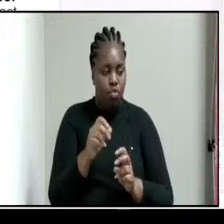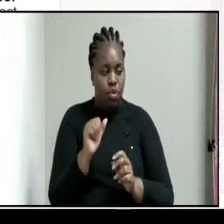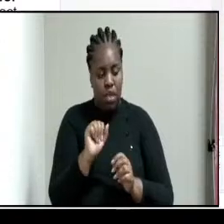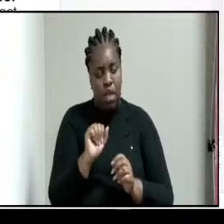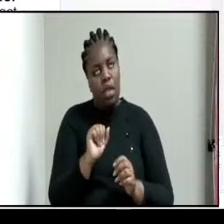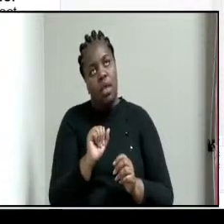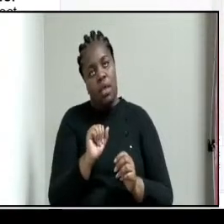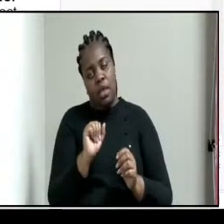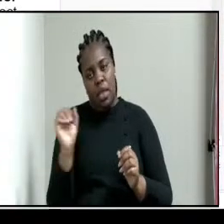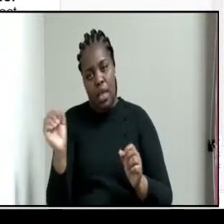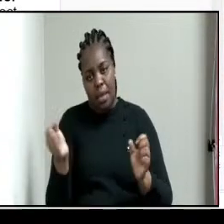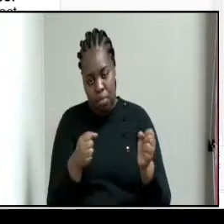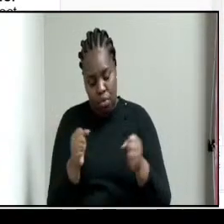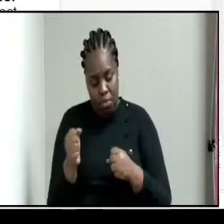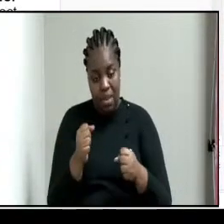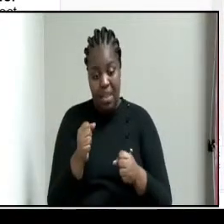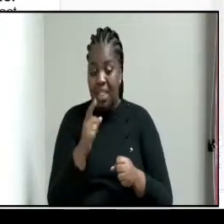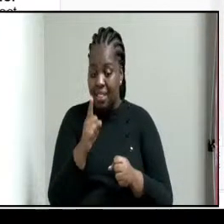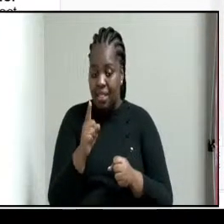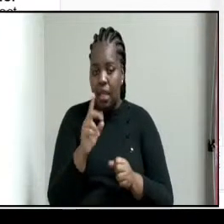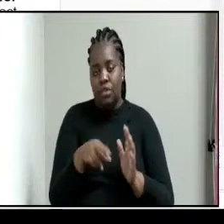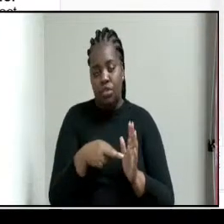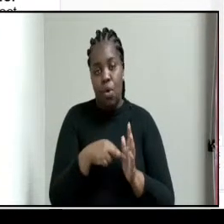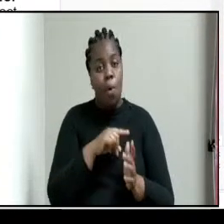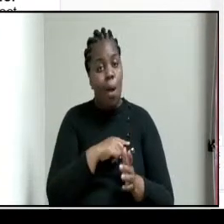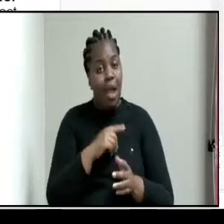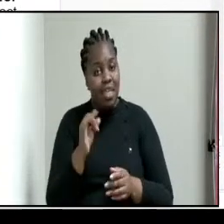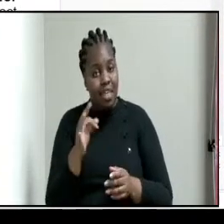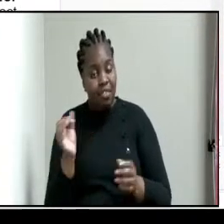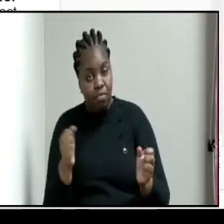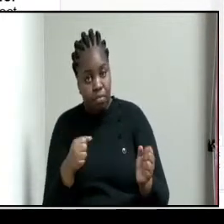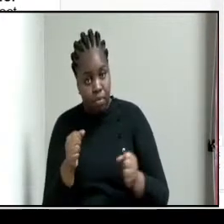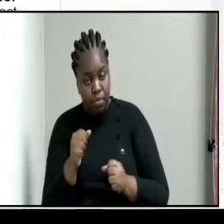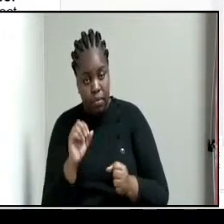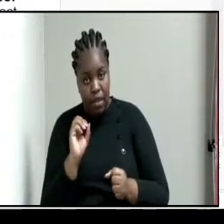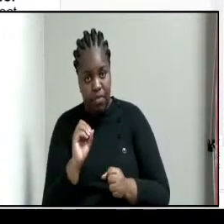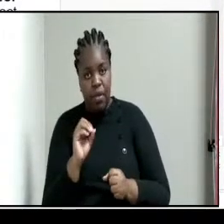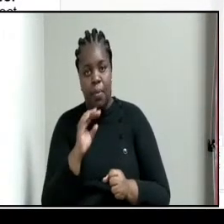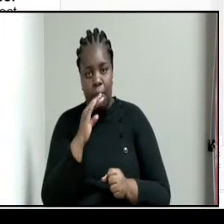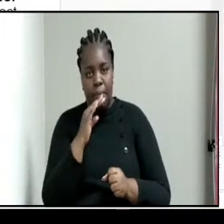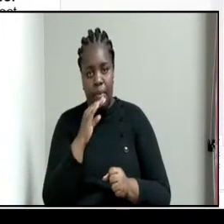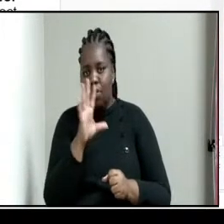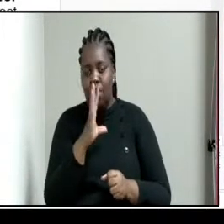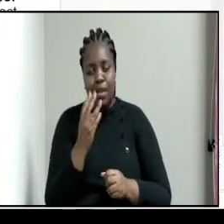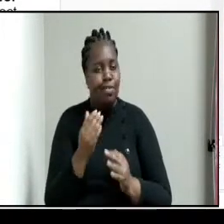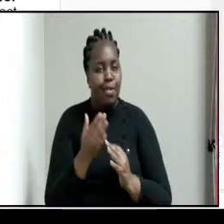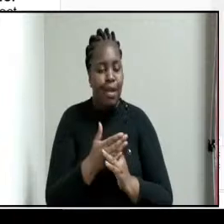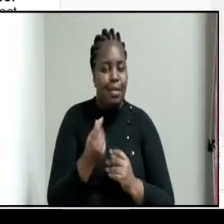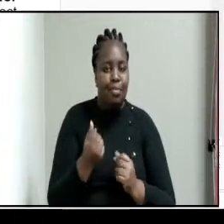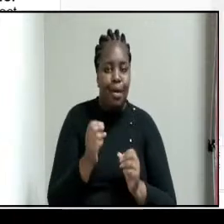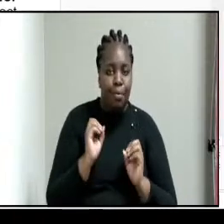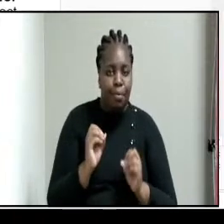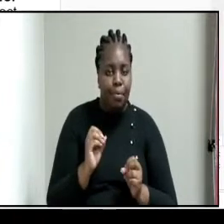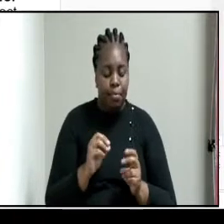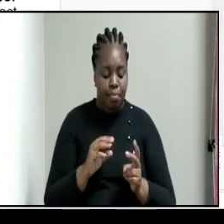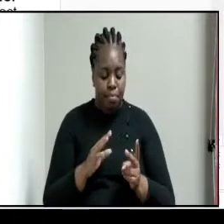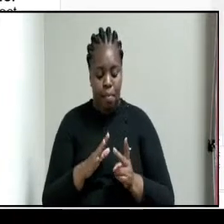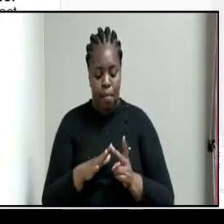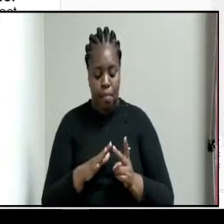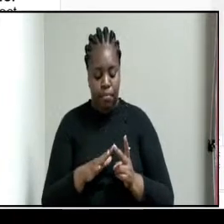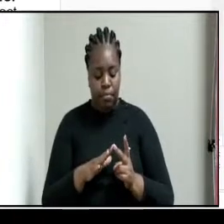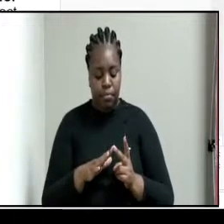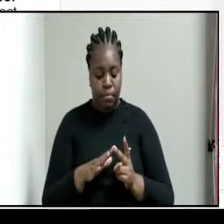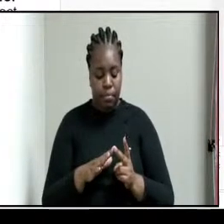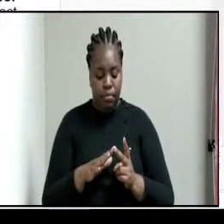and unemployment does play a role here, because when people are employed, then the assumption is they've got access to income and therefore